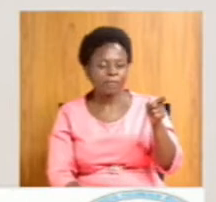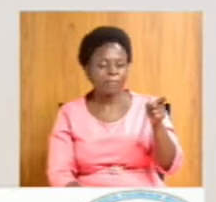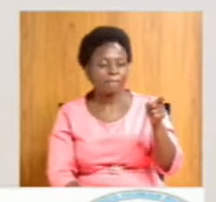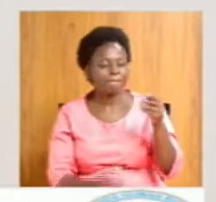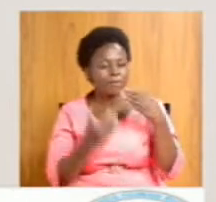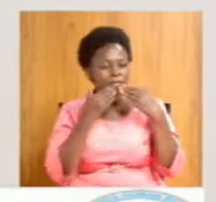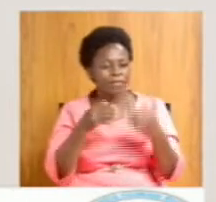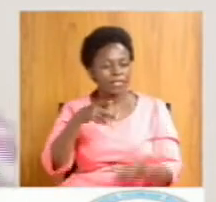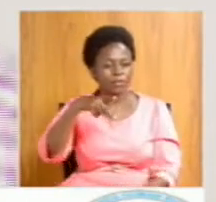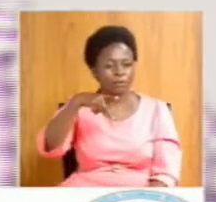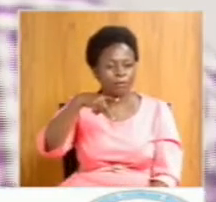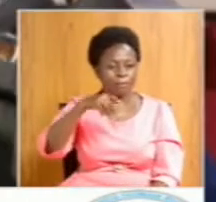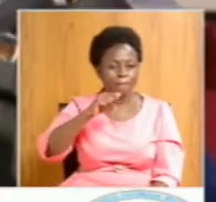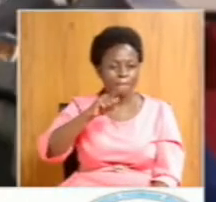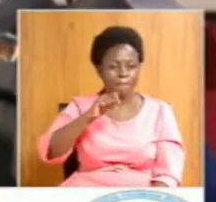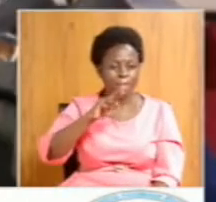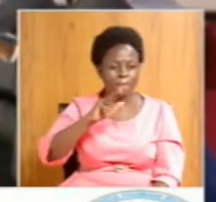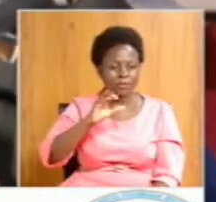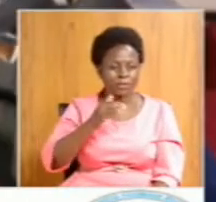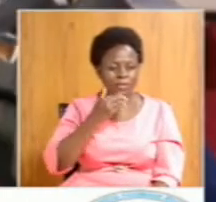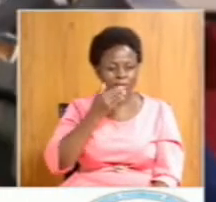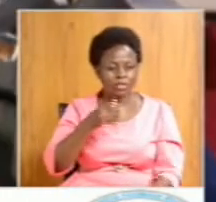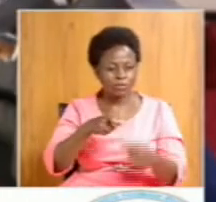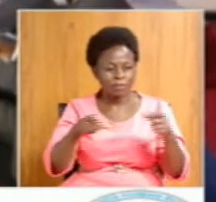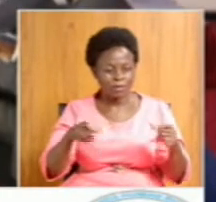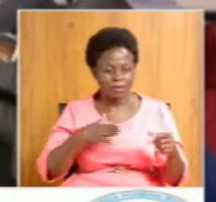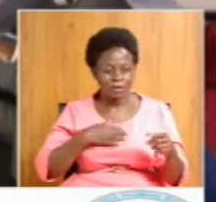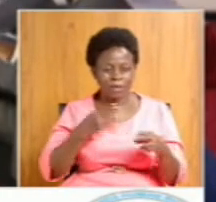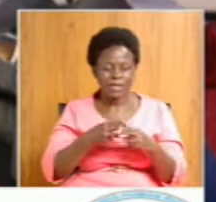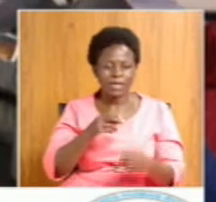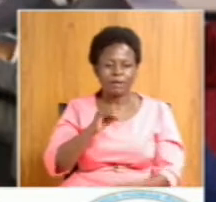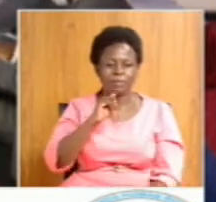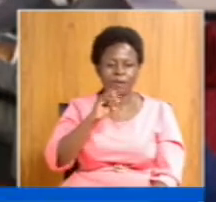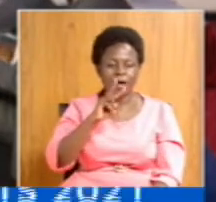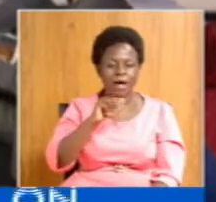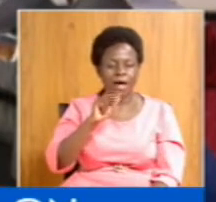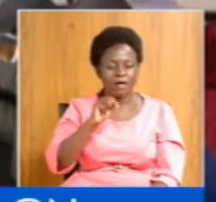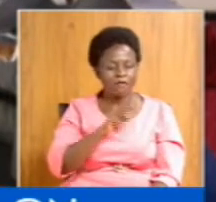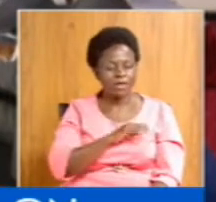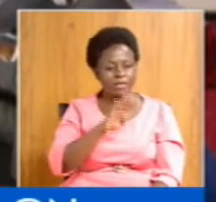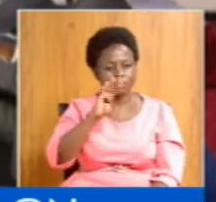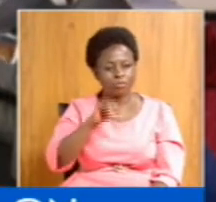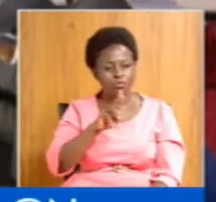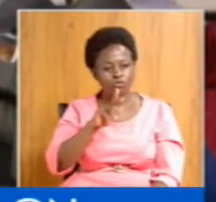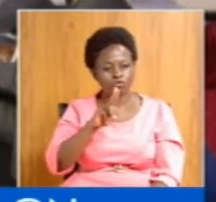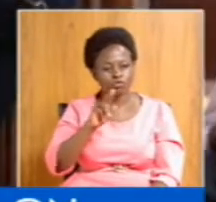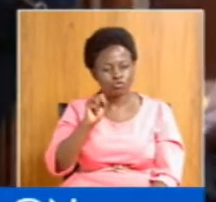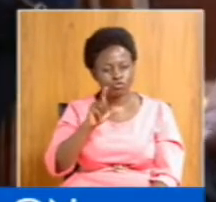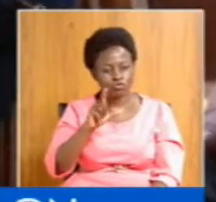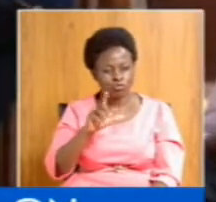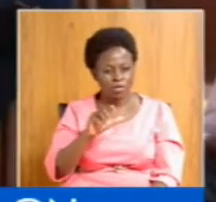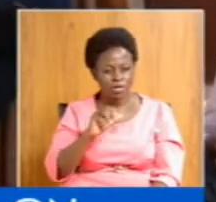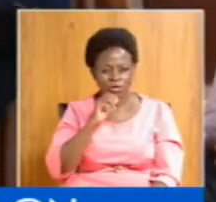thank you Patrick and thank you to the panel my name is Ivan Busulwa and I work with Pilak it's not the